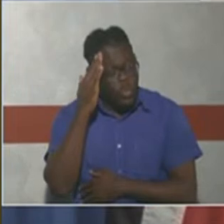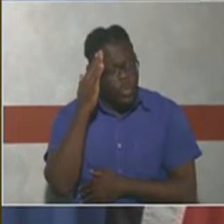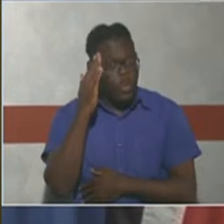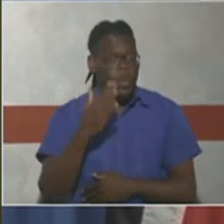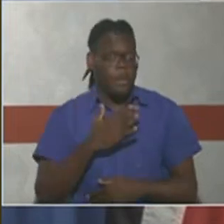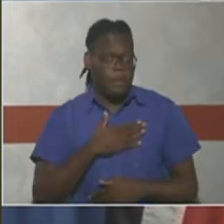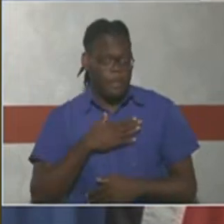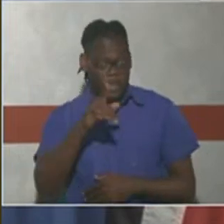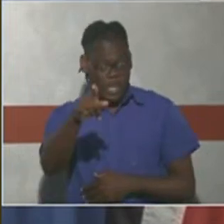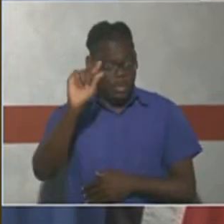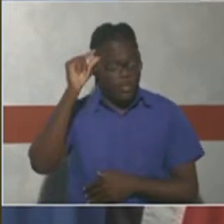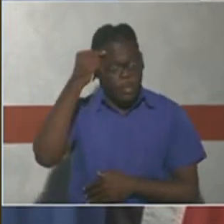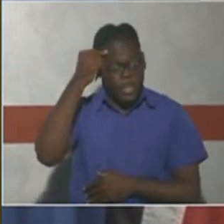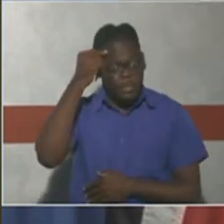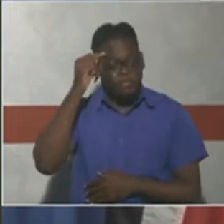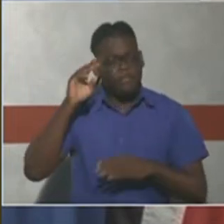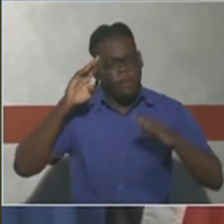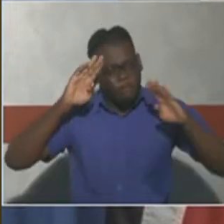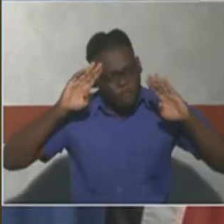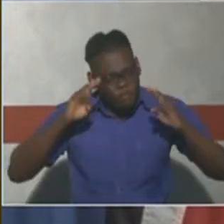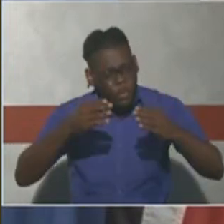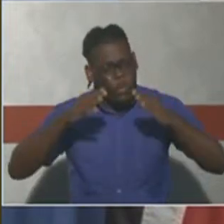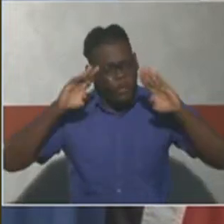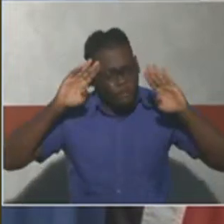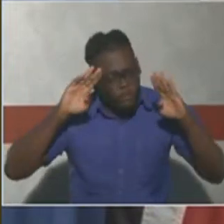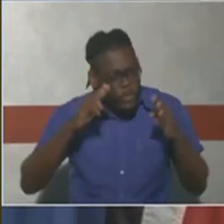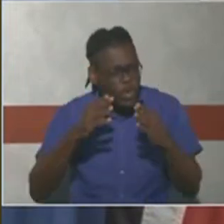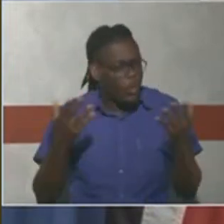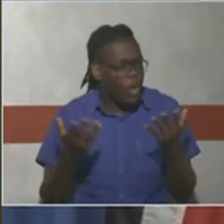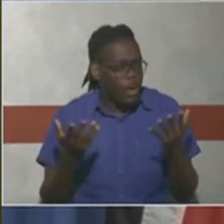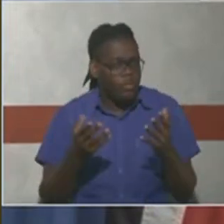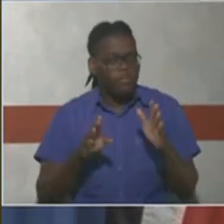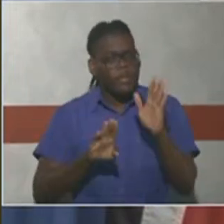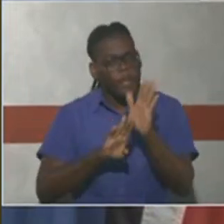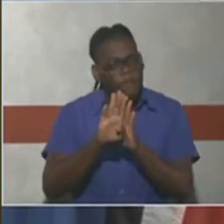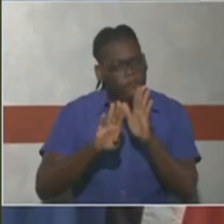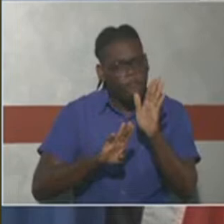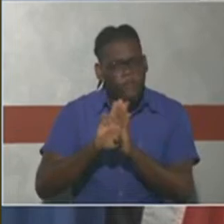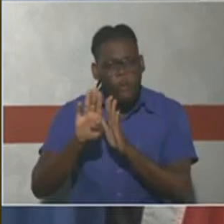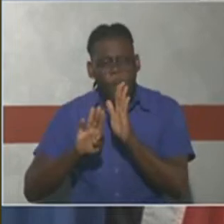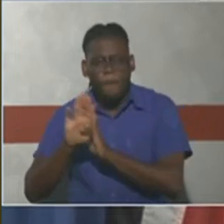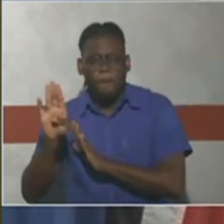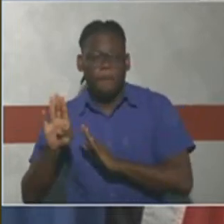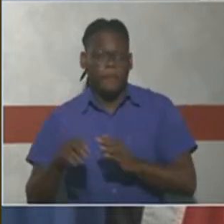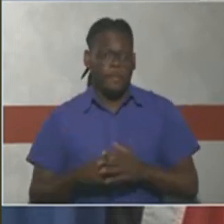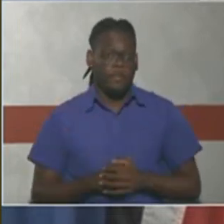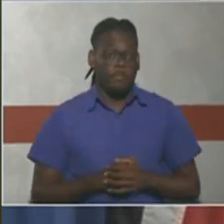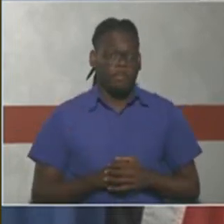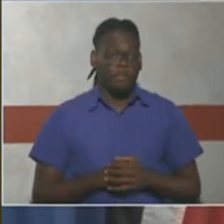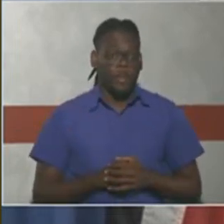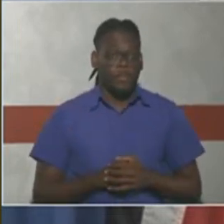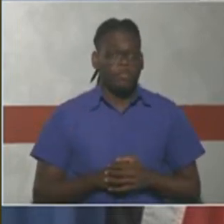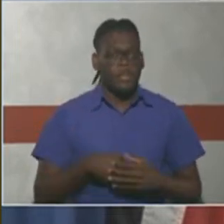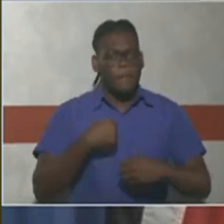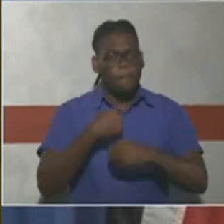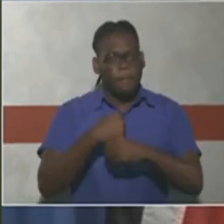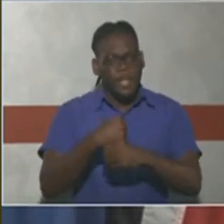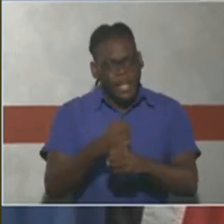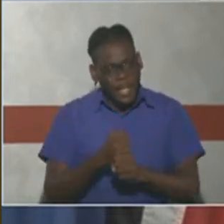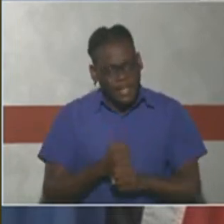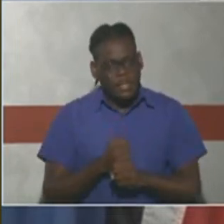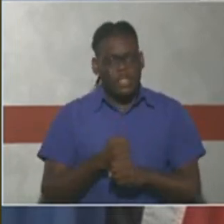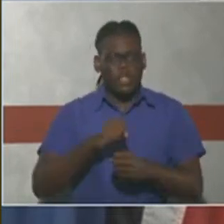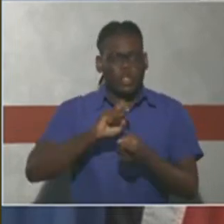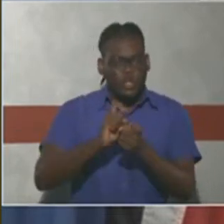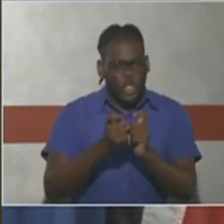of developing, producing, and processing gas from Venezuela in Trinidad and Tobago. We